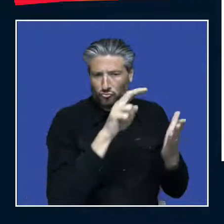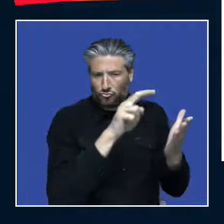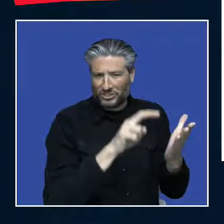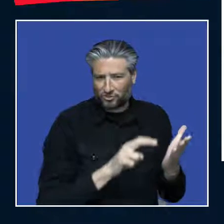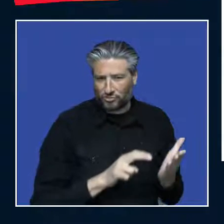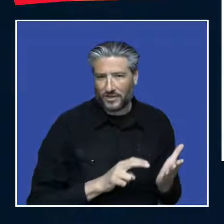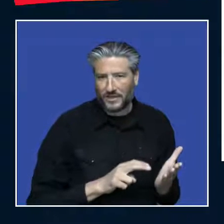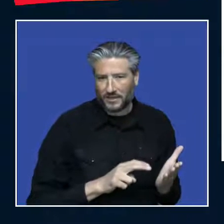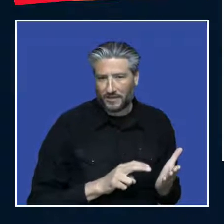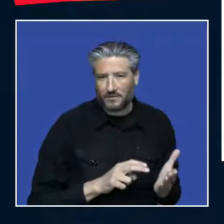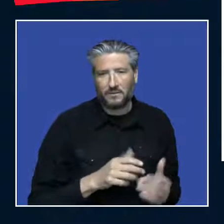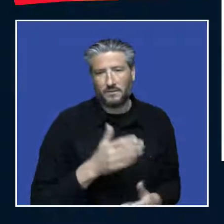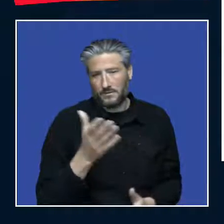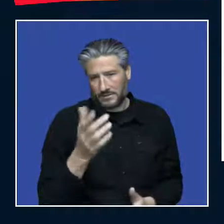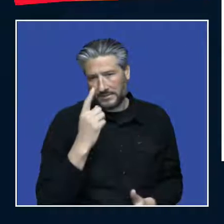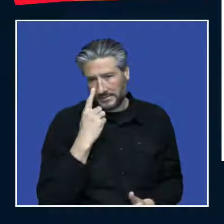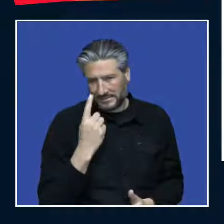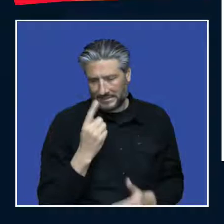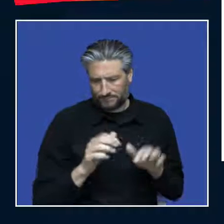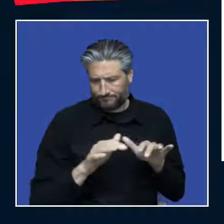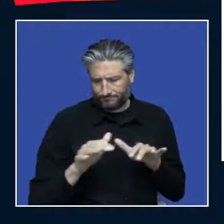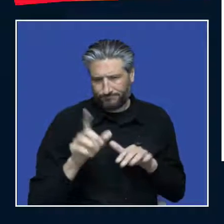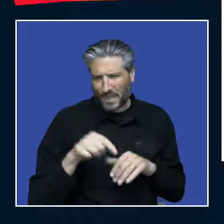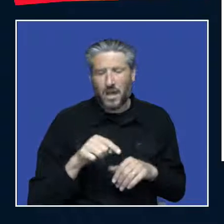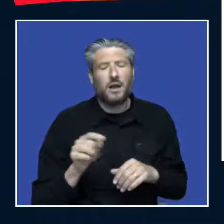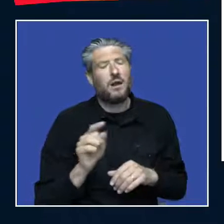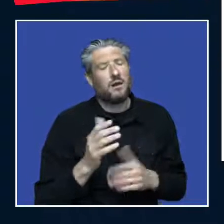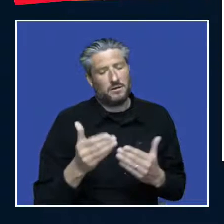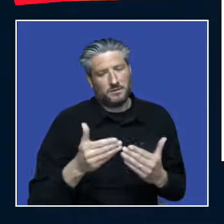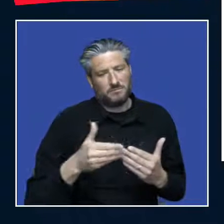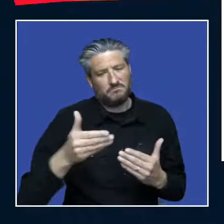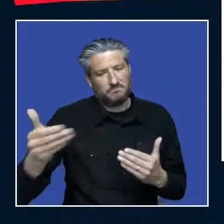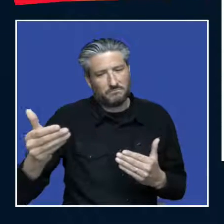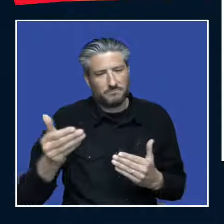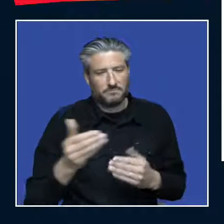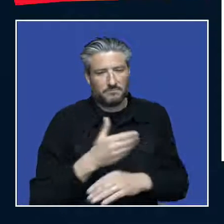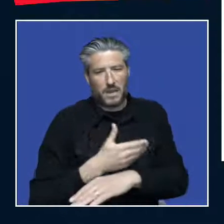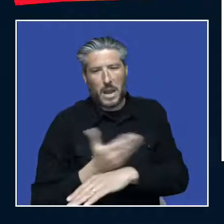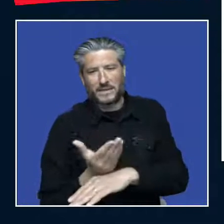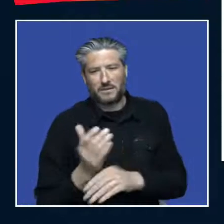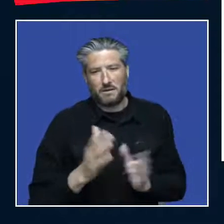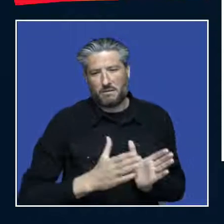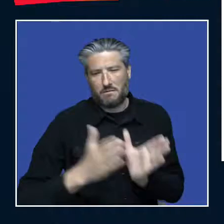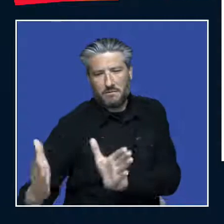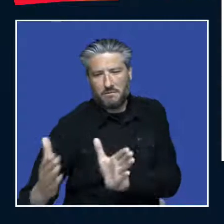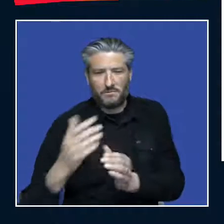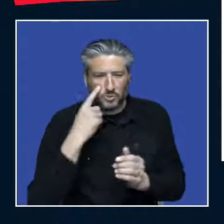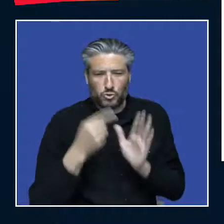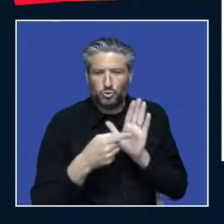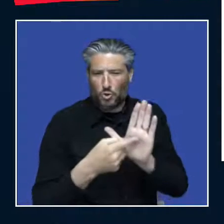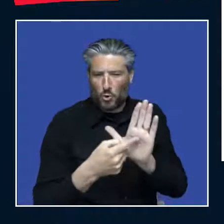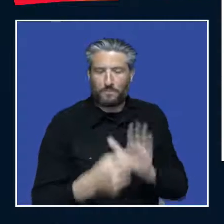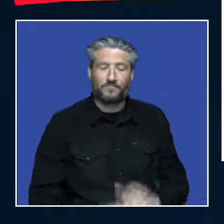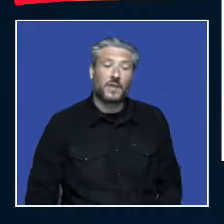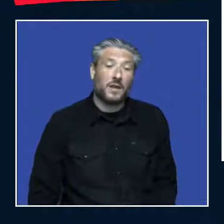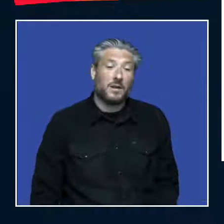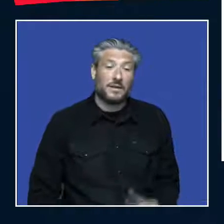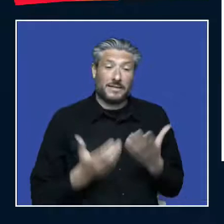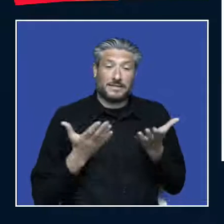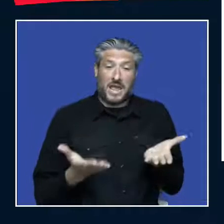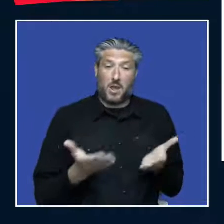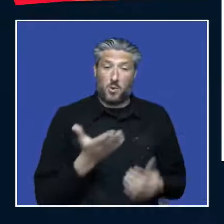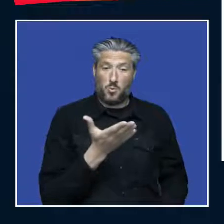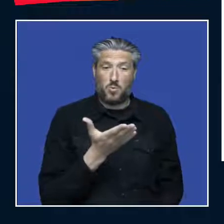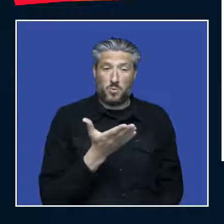registry / we'll have a look at this later. What will also pull your image is the docker